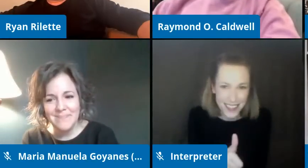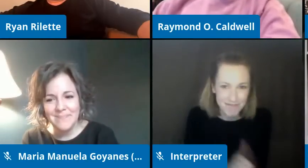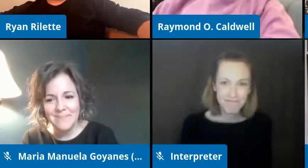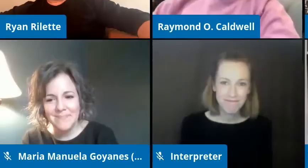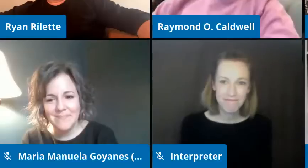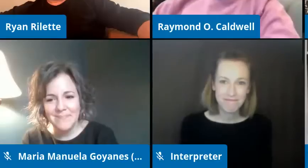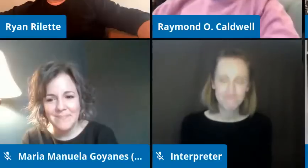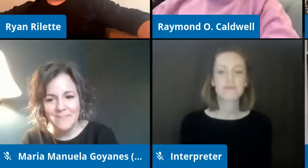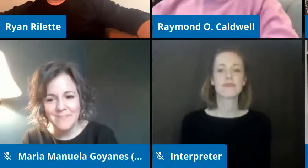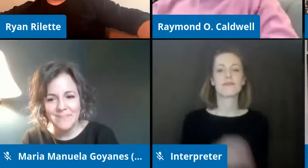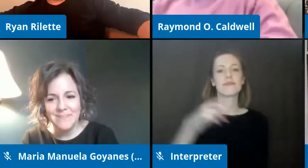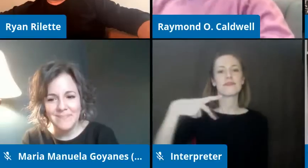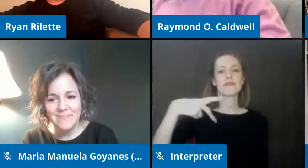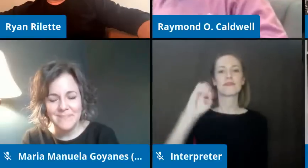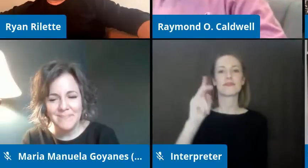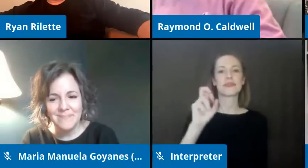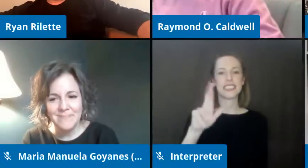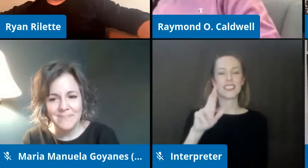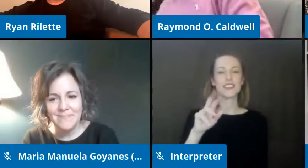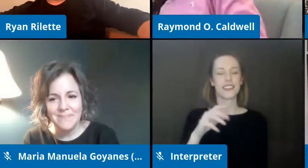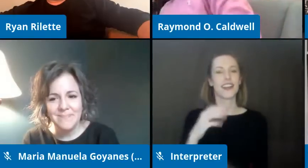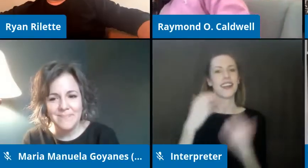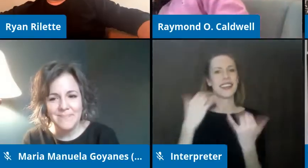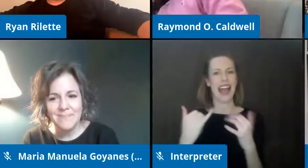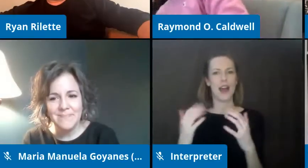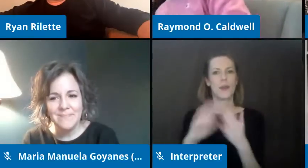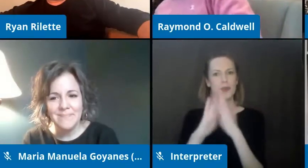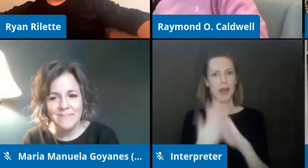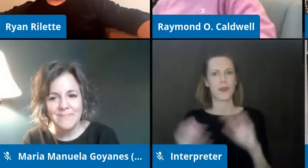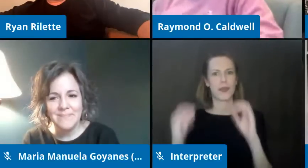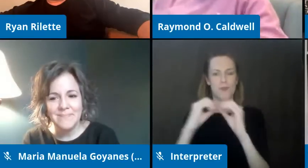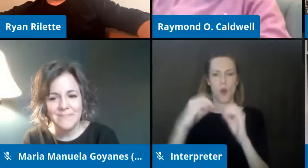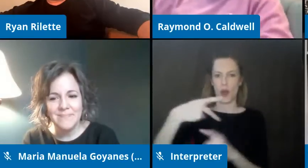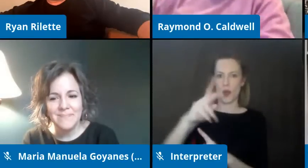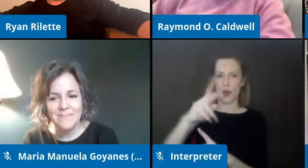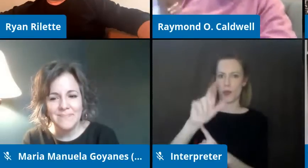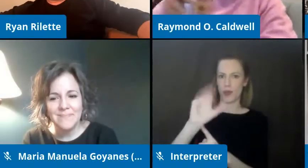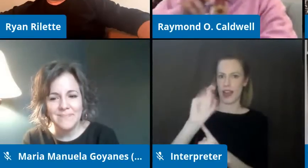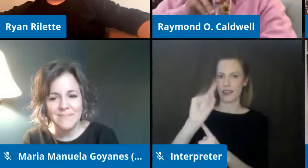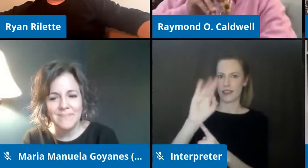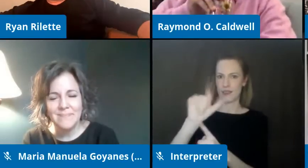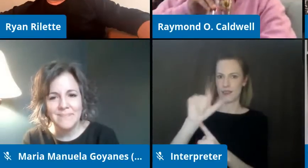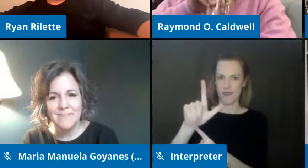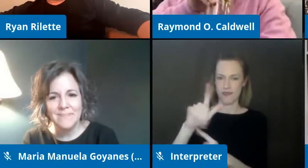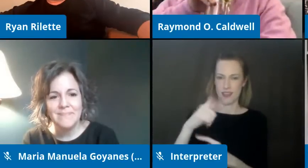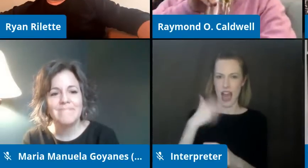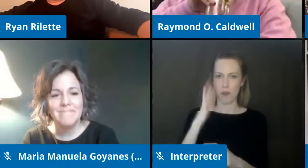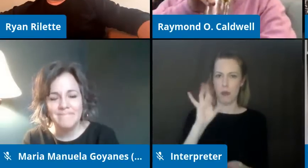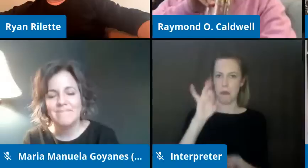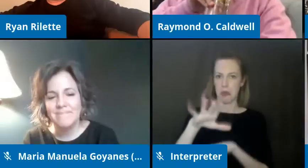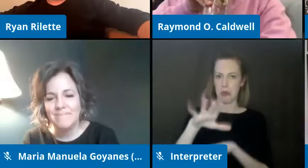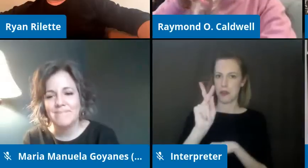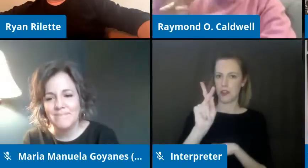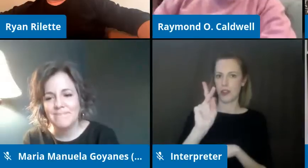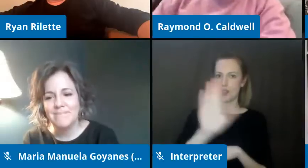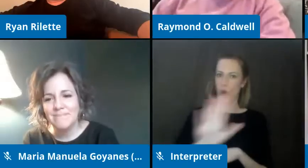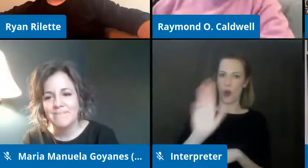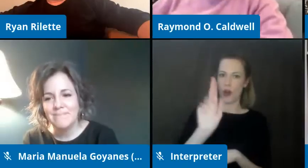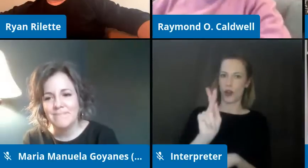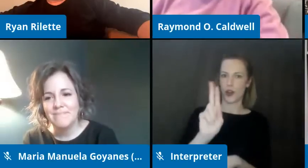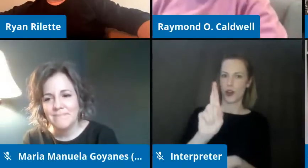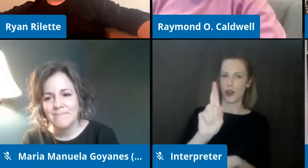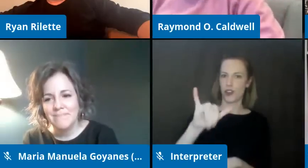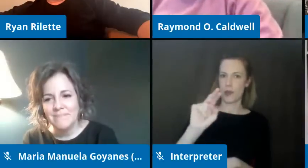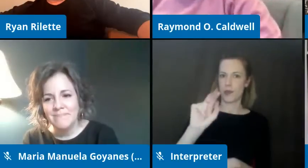get like even more practical here, let me introduce the kryptonite issue of ticket prices. Are we